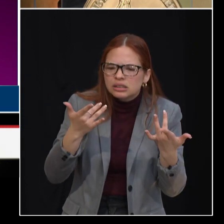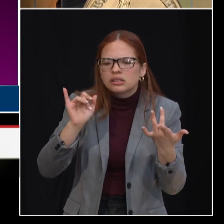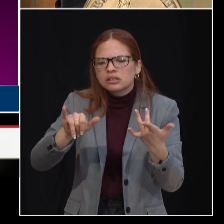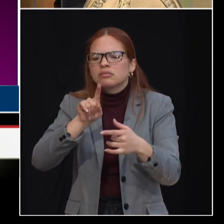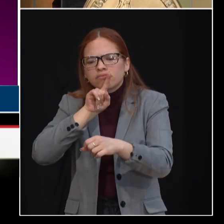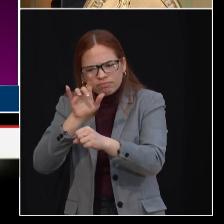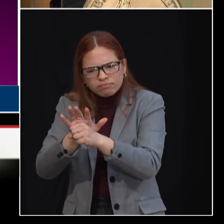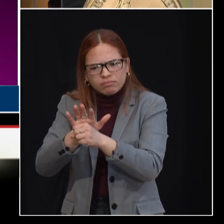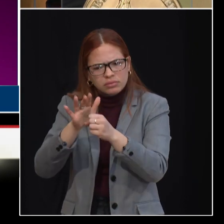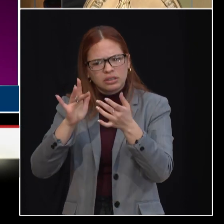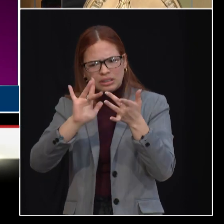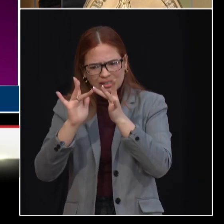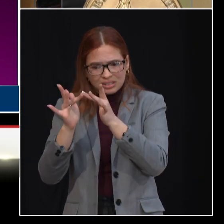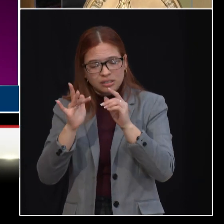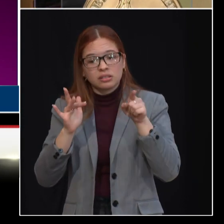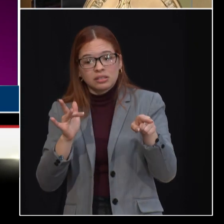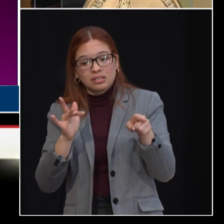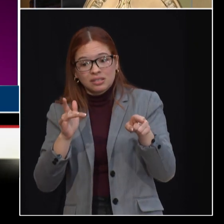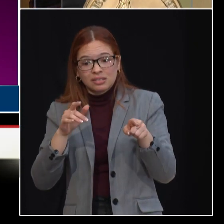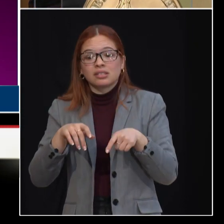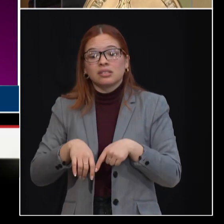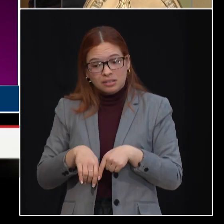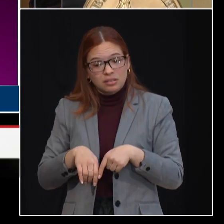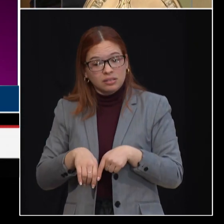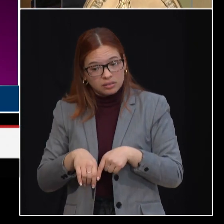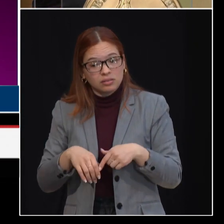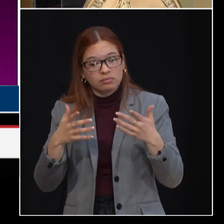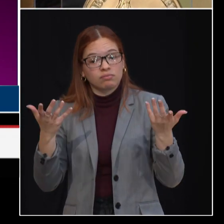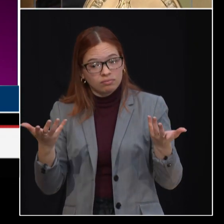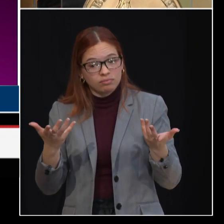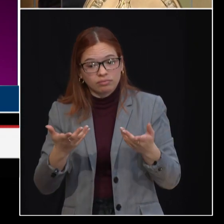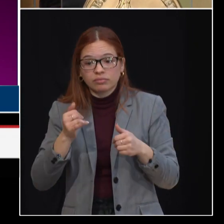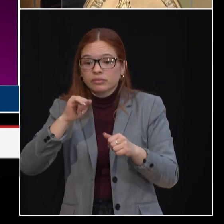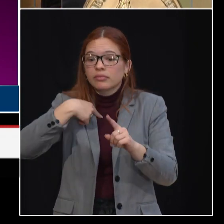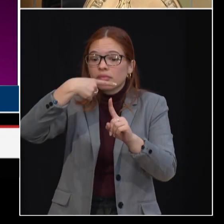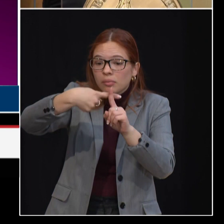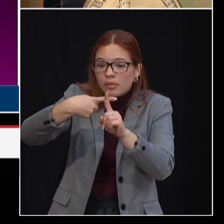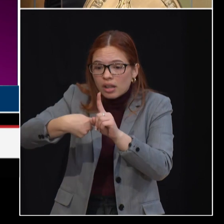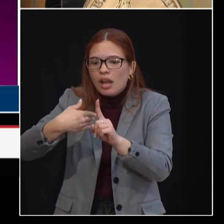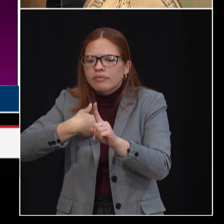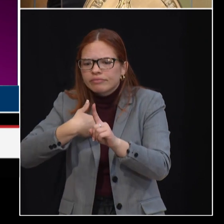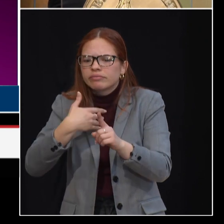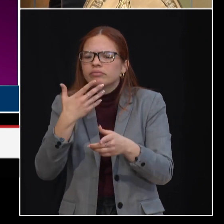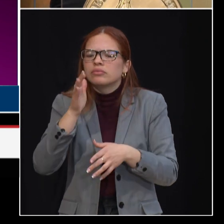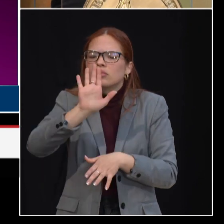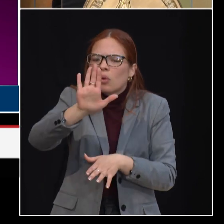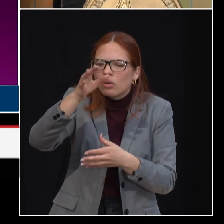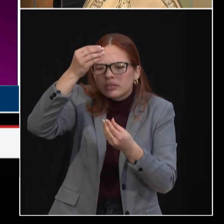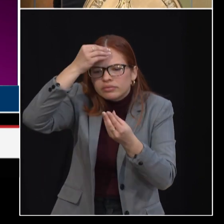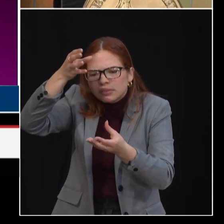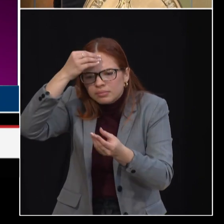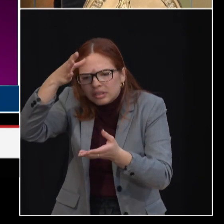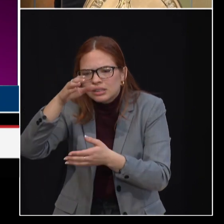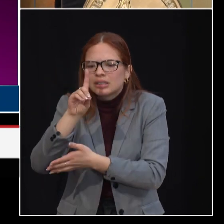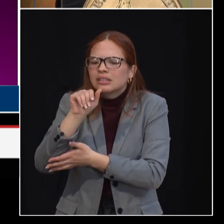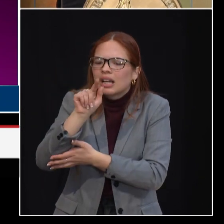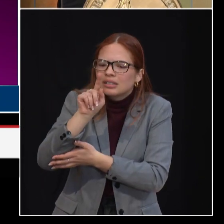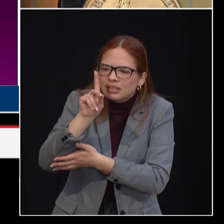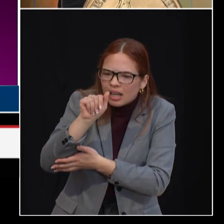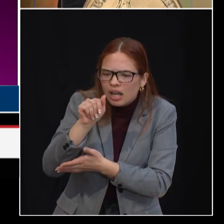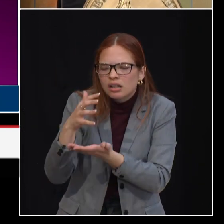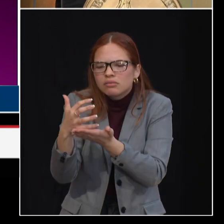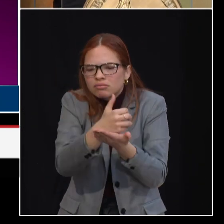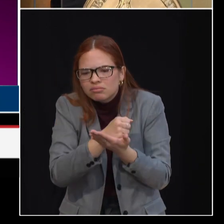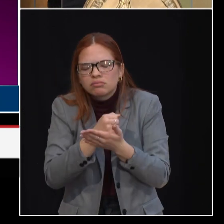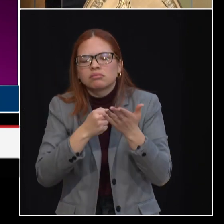biggest platform, Washington.org, monthly data reports that can inform your staffing and your sales strategies, and an opportunity